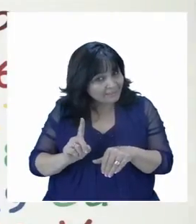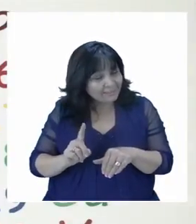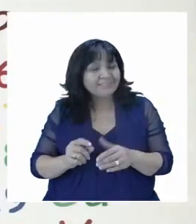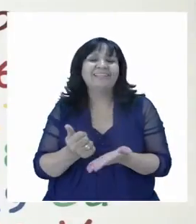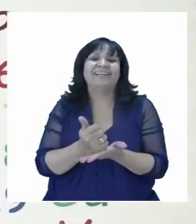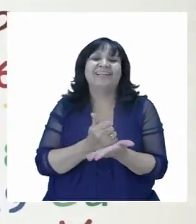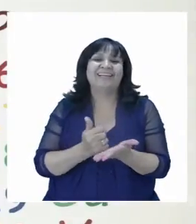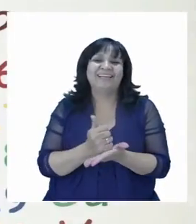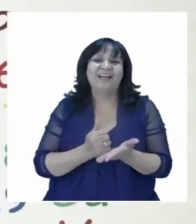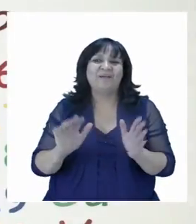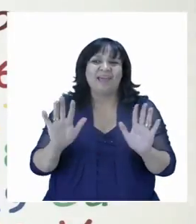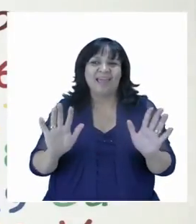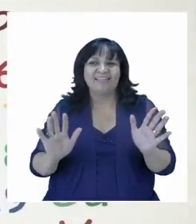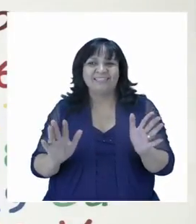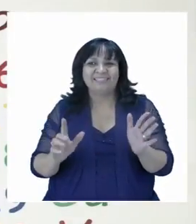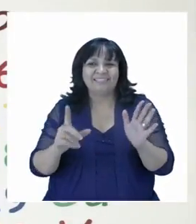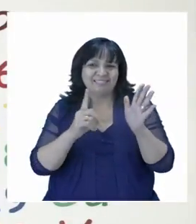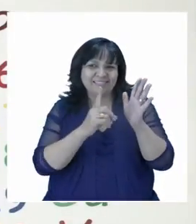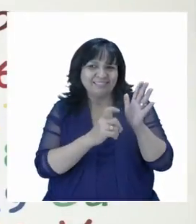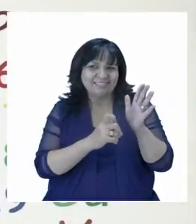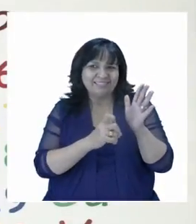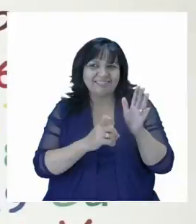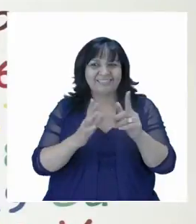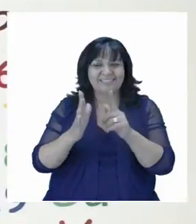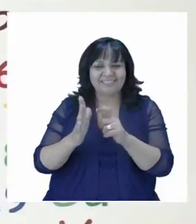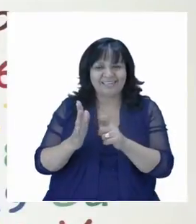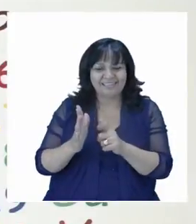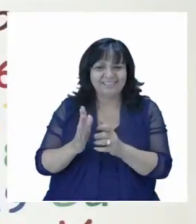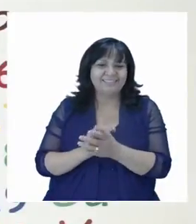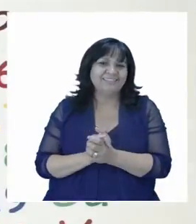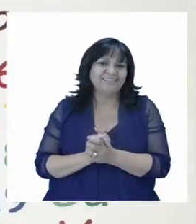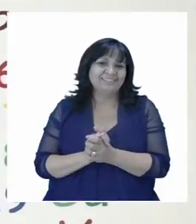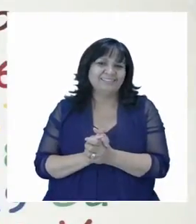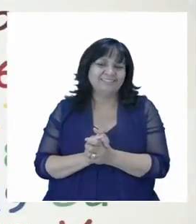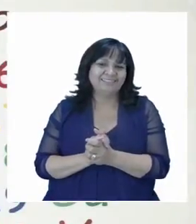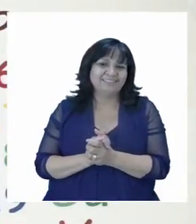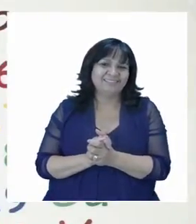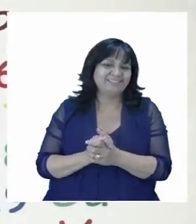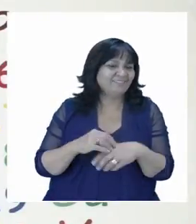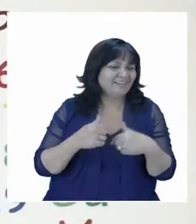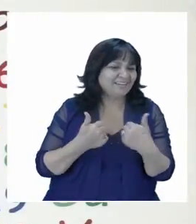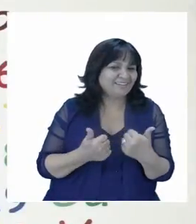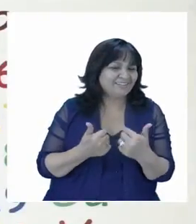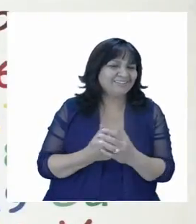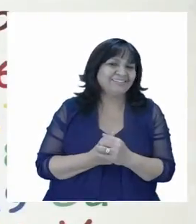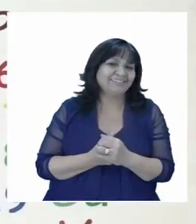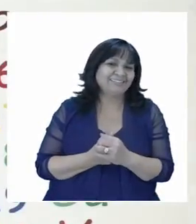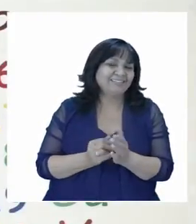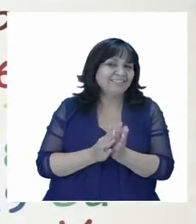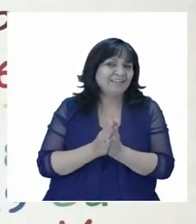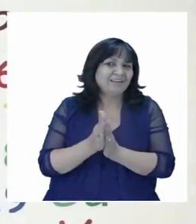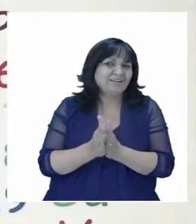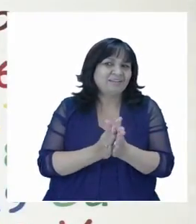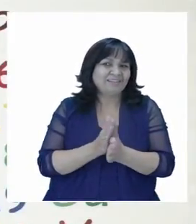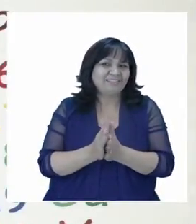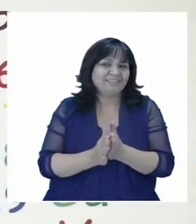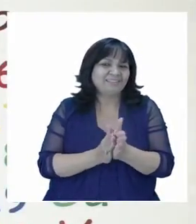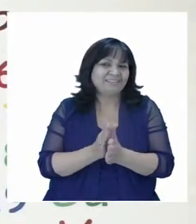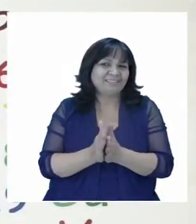sanitizer, spray a little bit on our hands. Very good. Rub